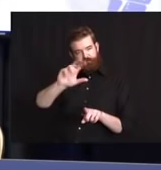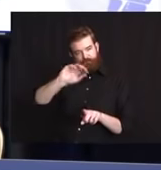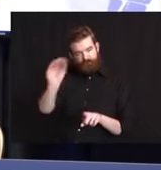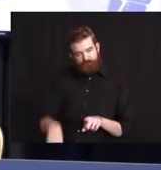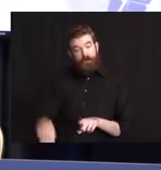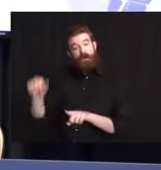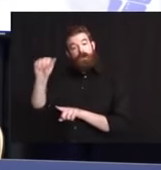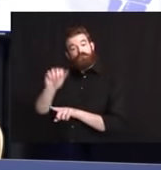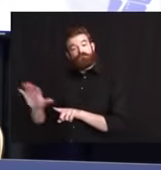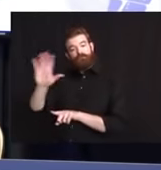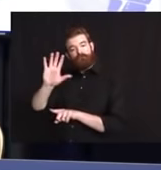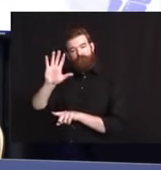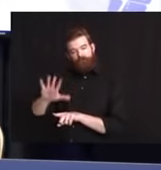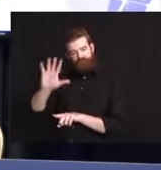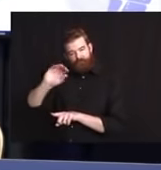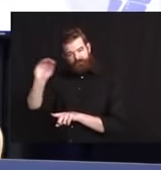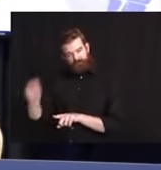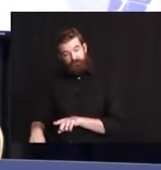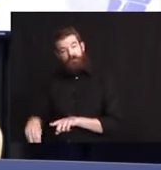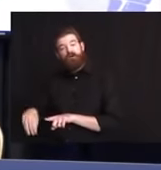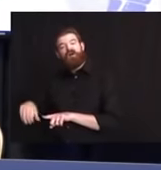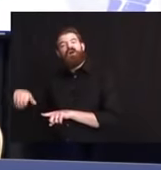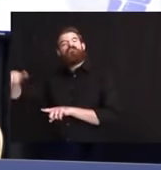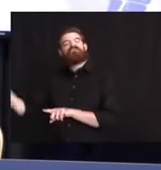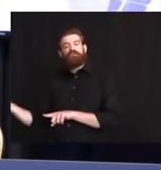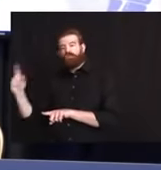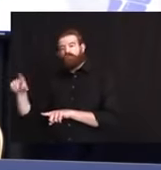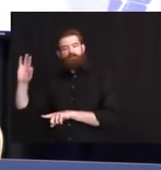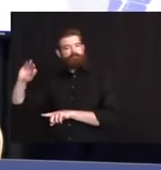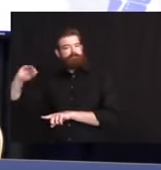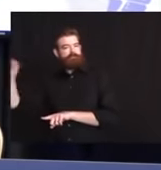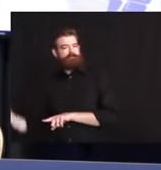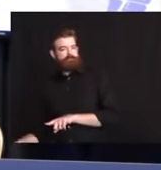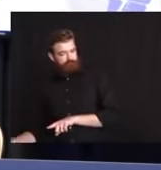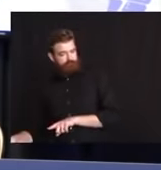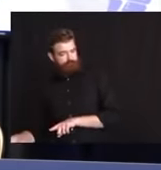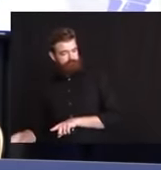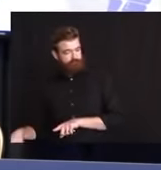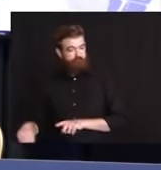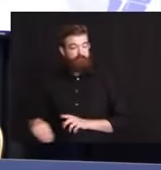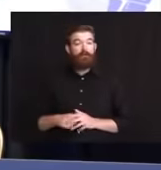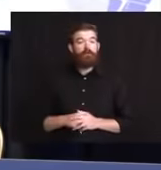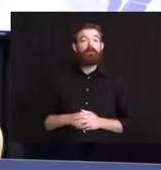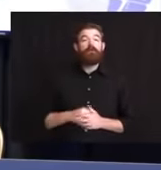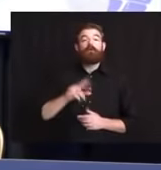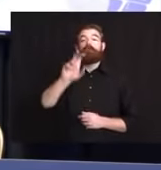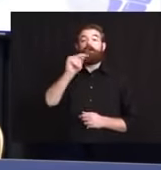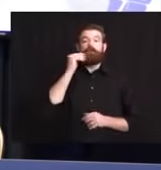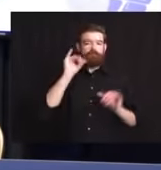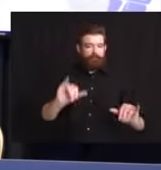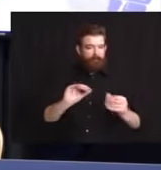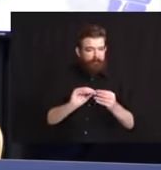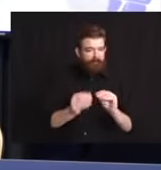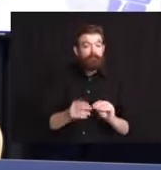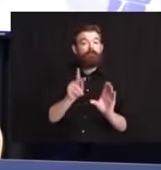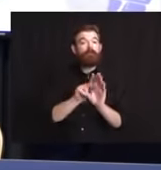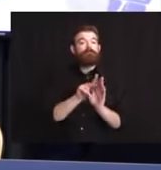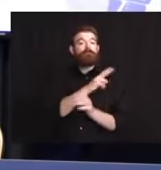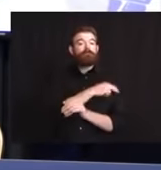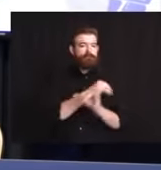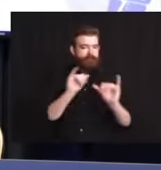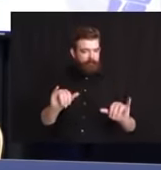other 1.9%. The state veterans' homes, the numbers remain the same as they do in the psychiatric